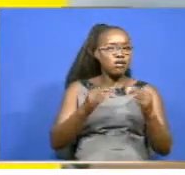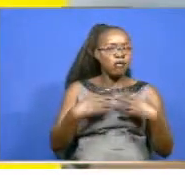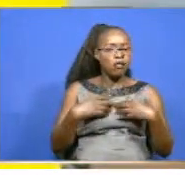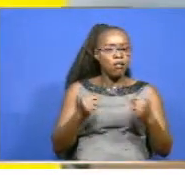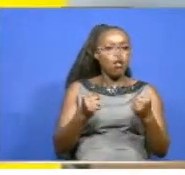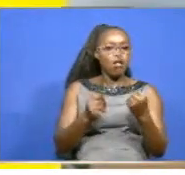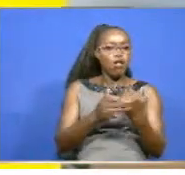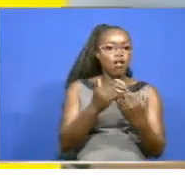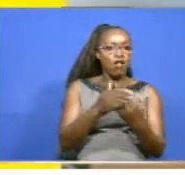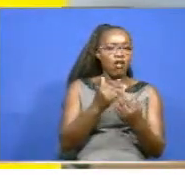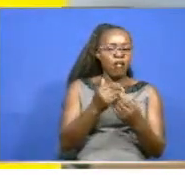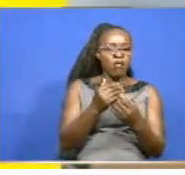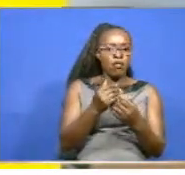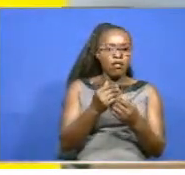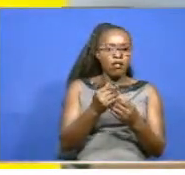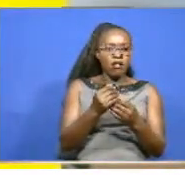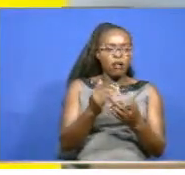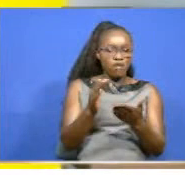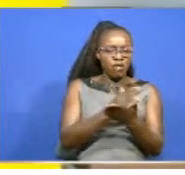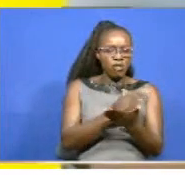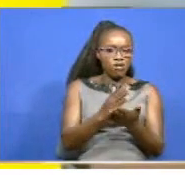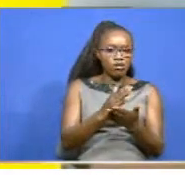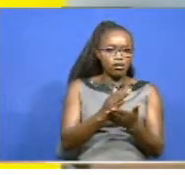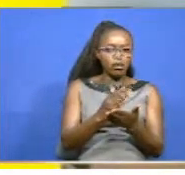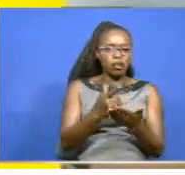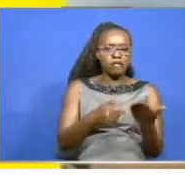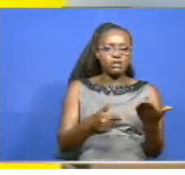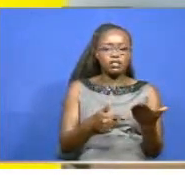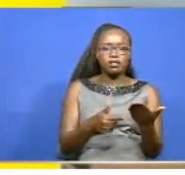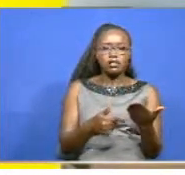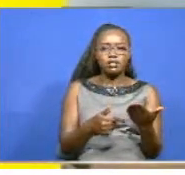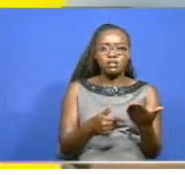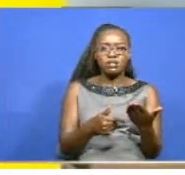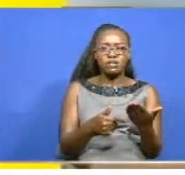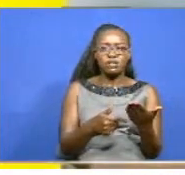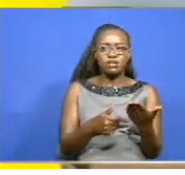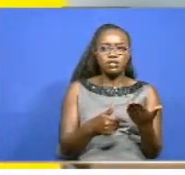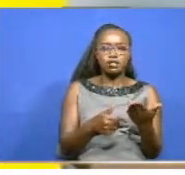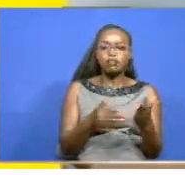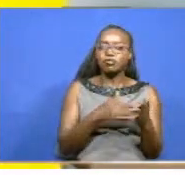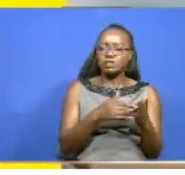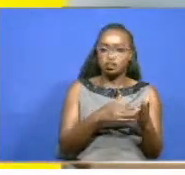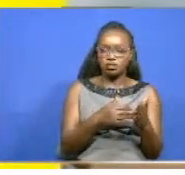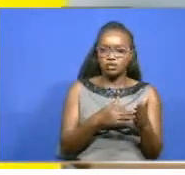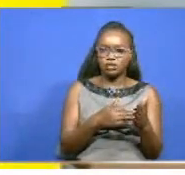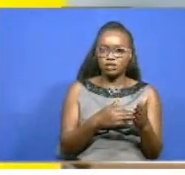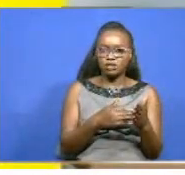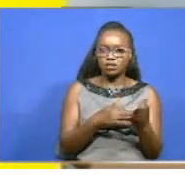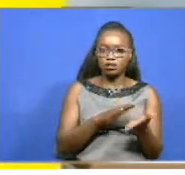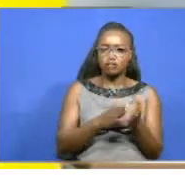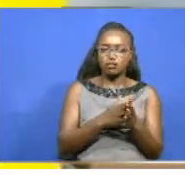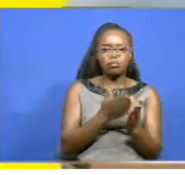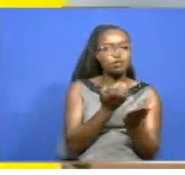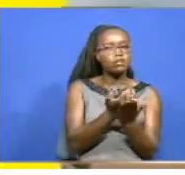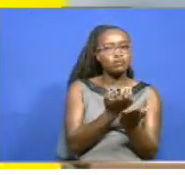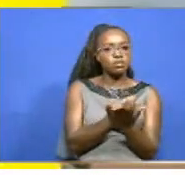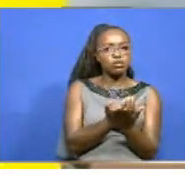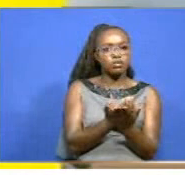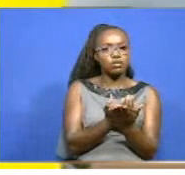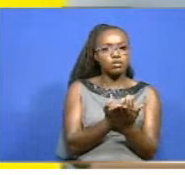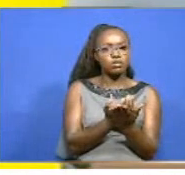healthcare health sector, what are some of the vulnerabilities that are became very evident the moment